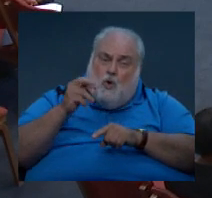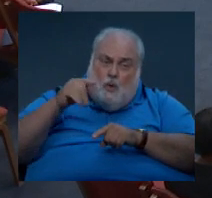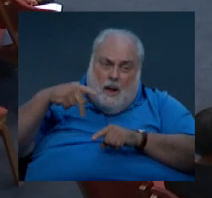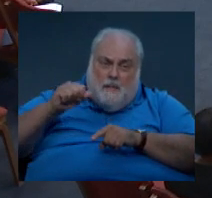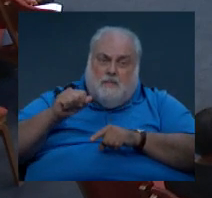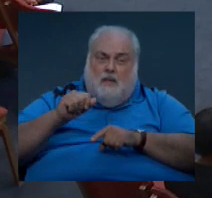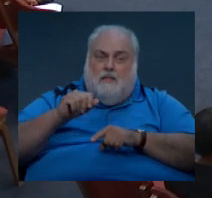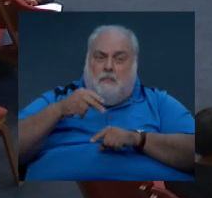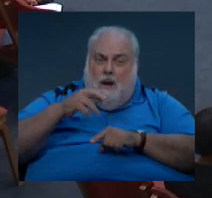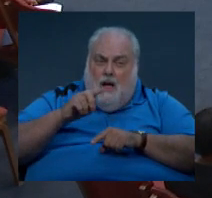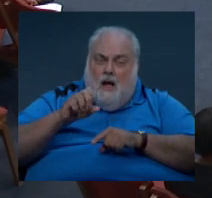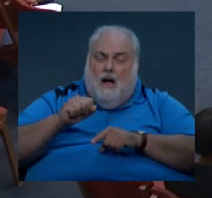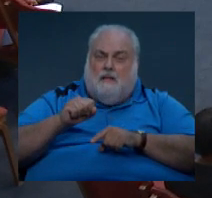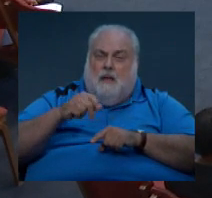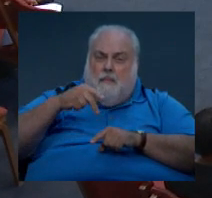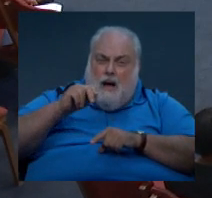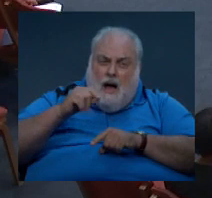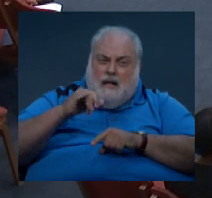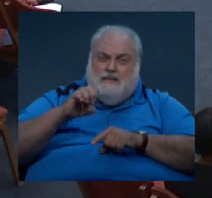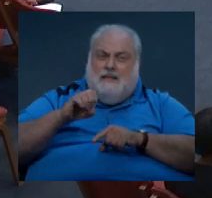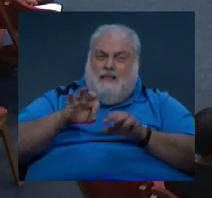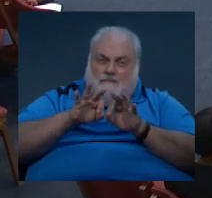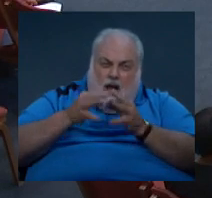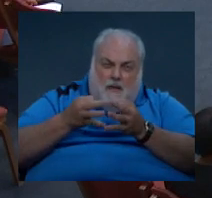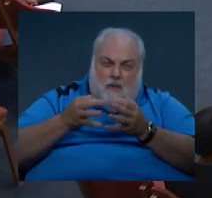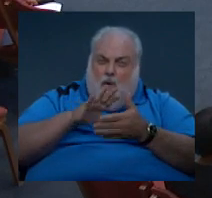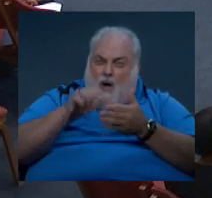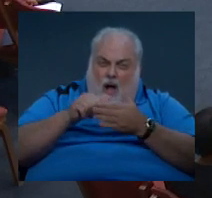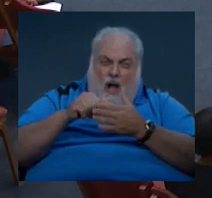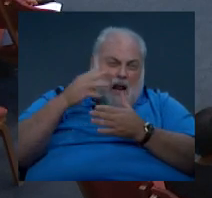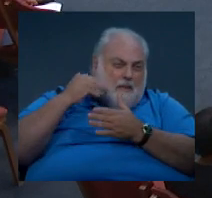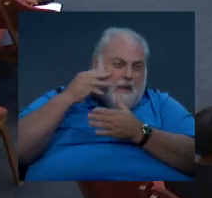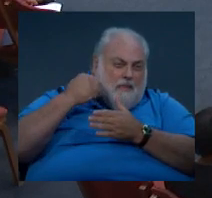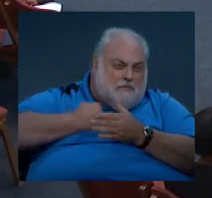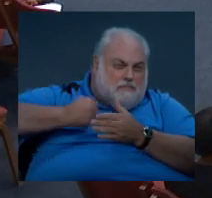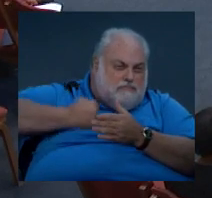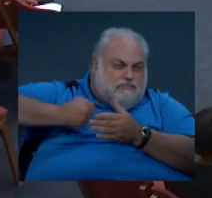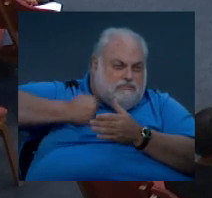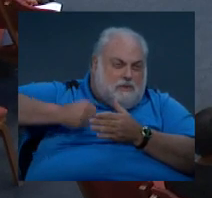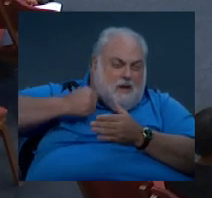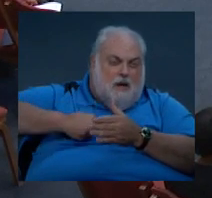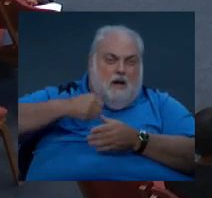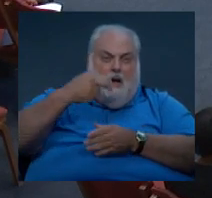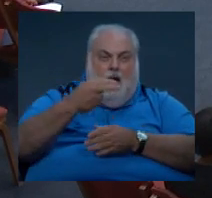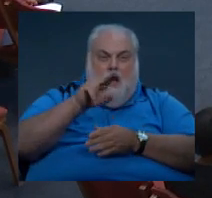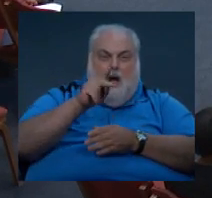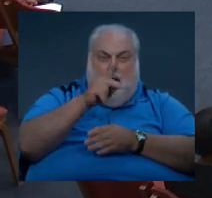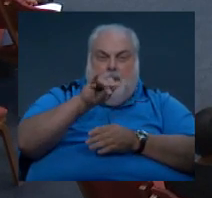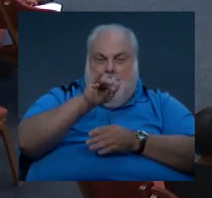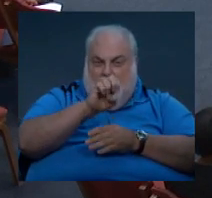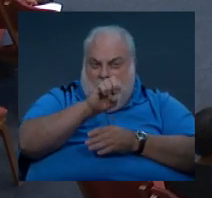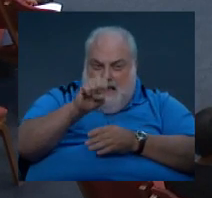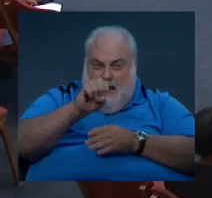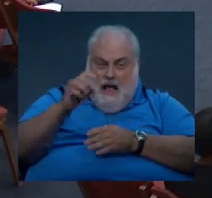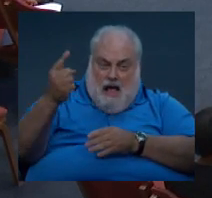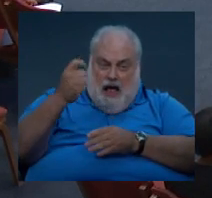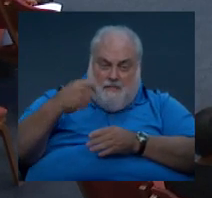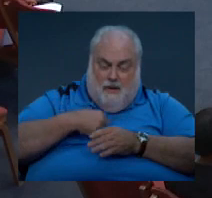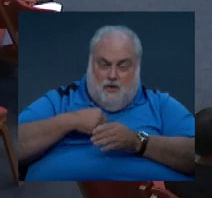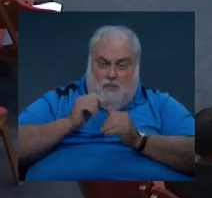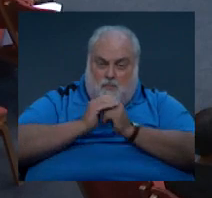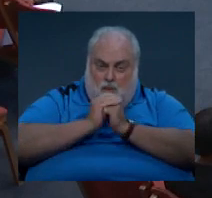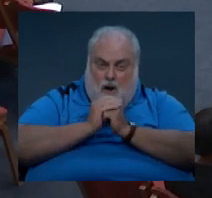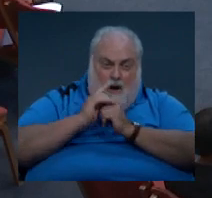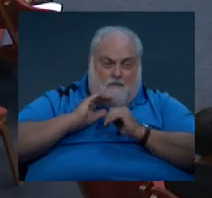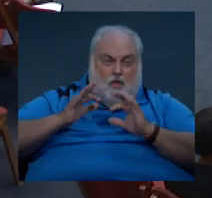the posses, the family. We've gone through that. Lieutenant Governor Huckabee asked me to do a prayer over